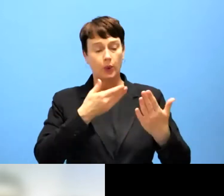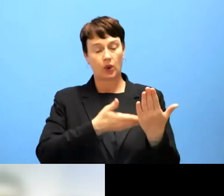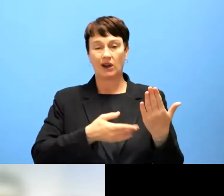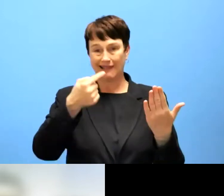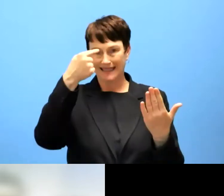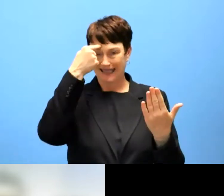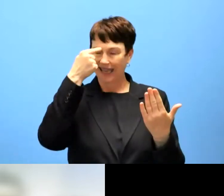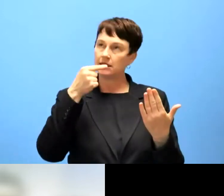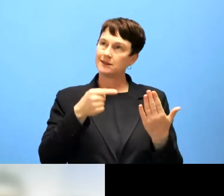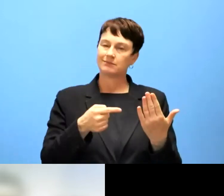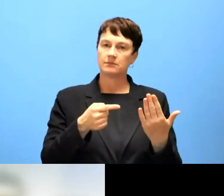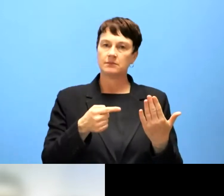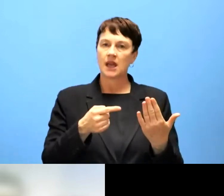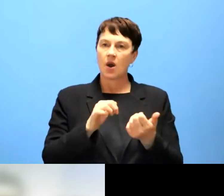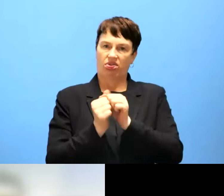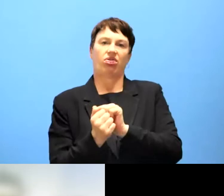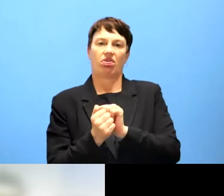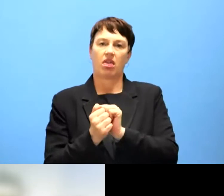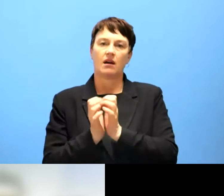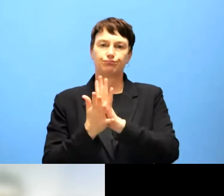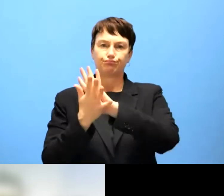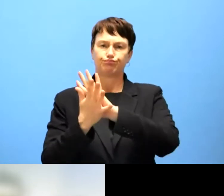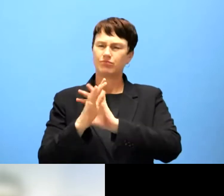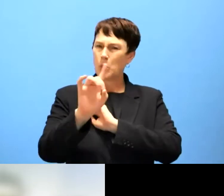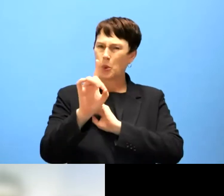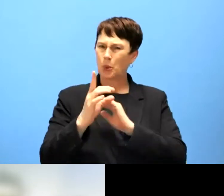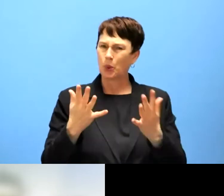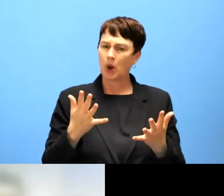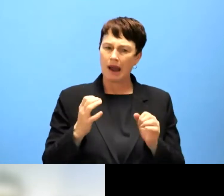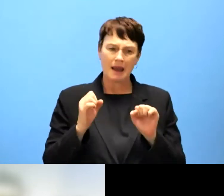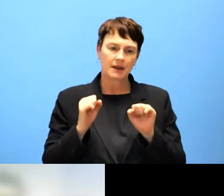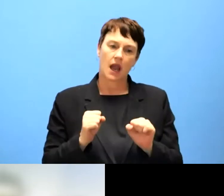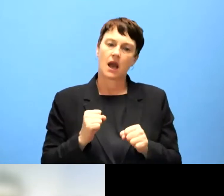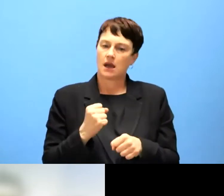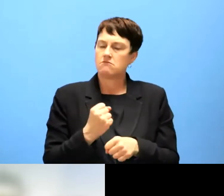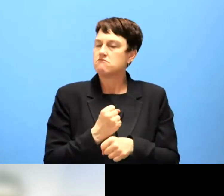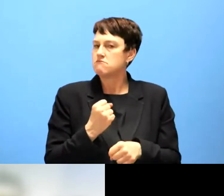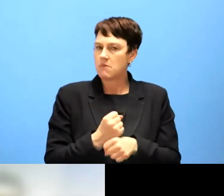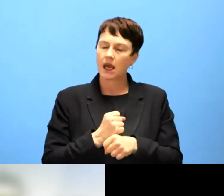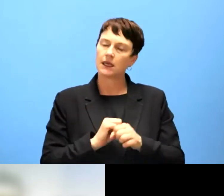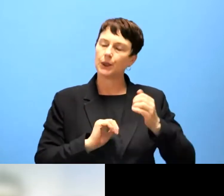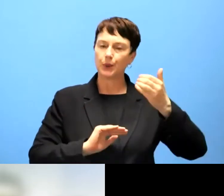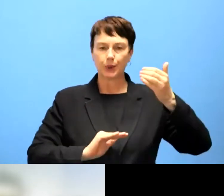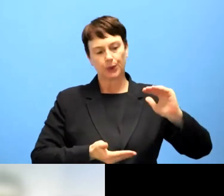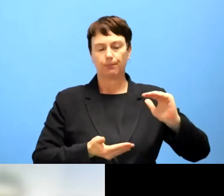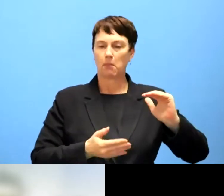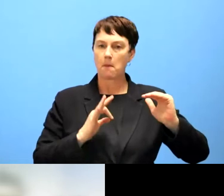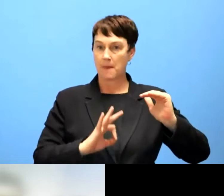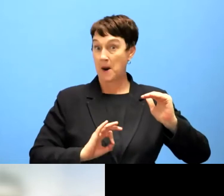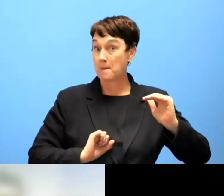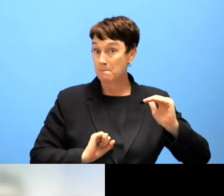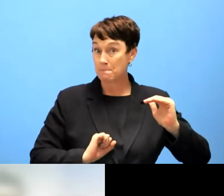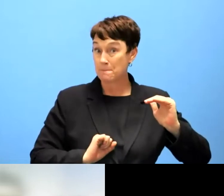make the document easy to use, easy to handle. Yeah, and then finally, I'm missing a lot of